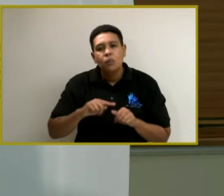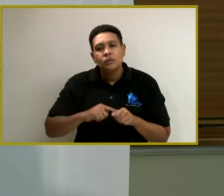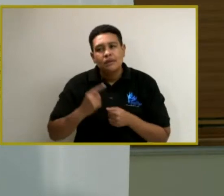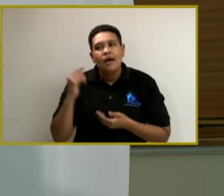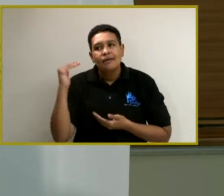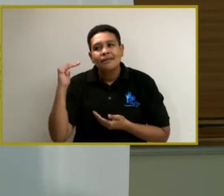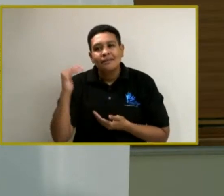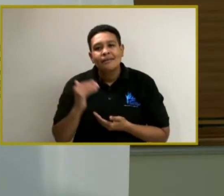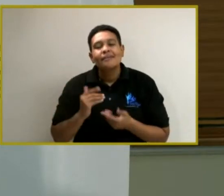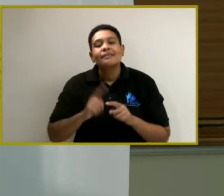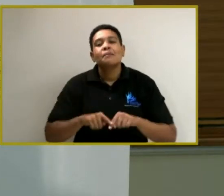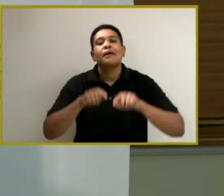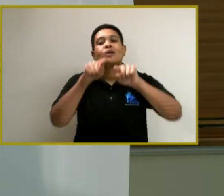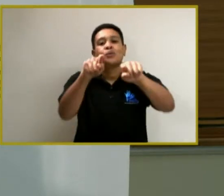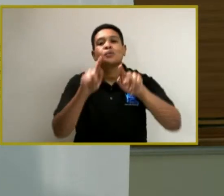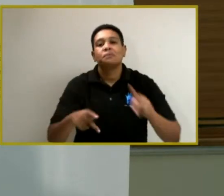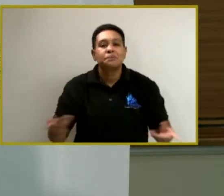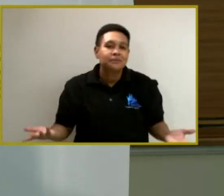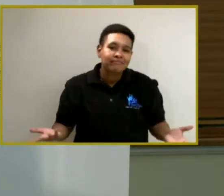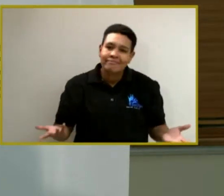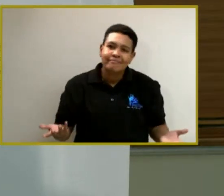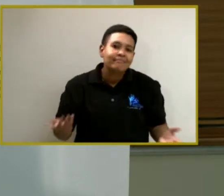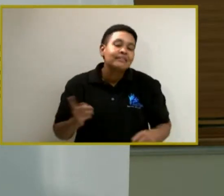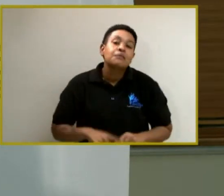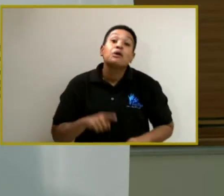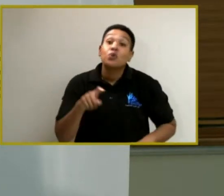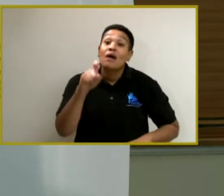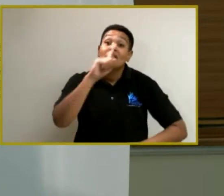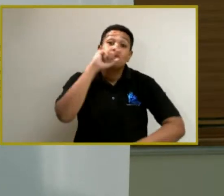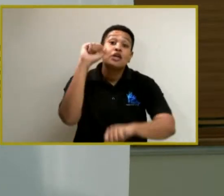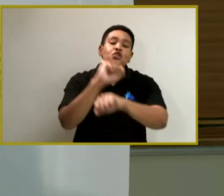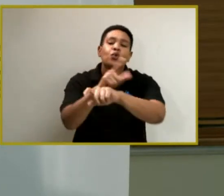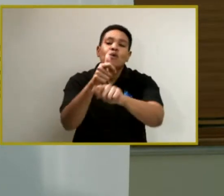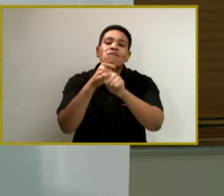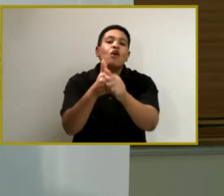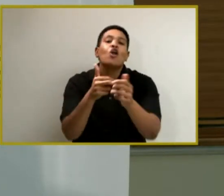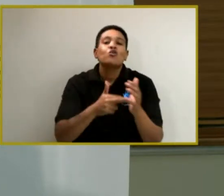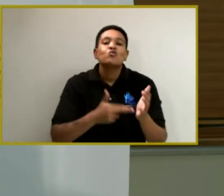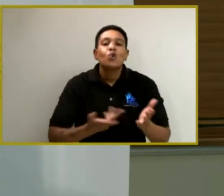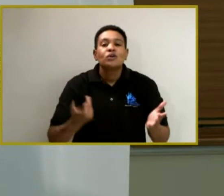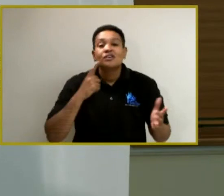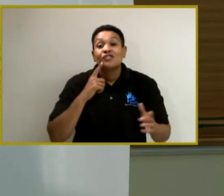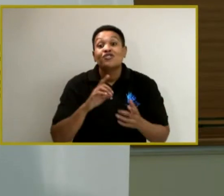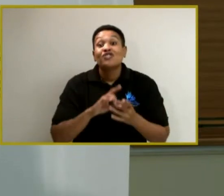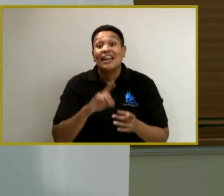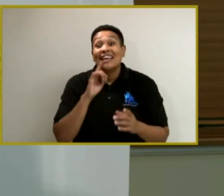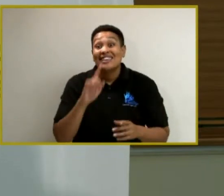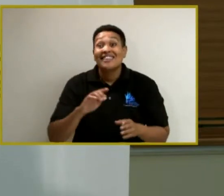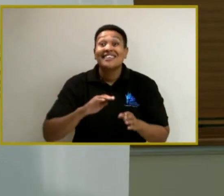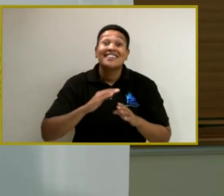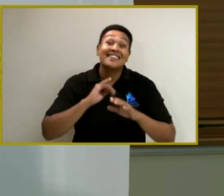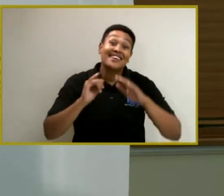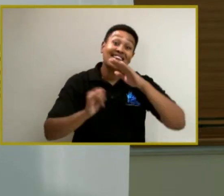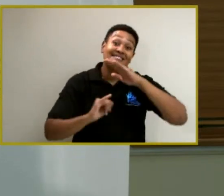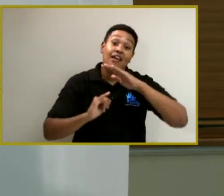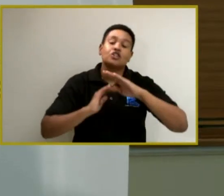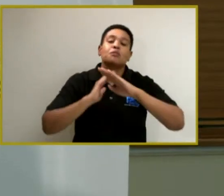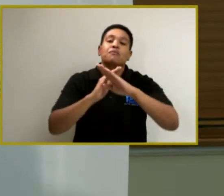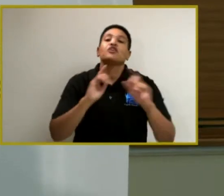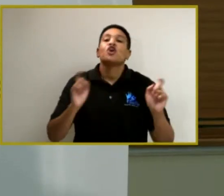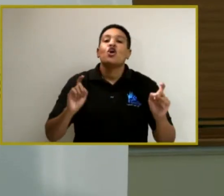It just means that you have to ensure that you follow the rules in terms of the infection prevention and control